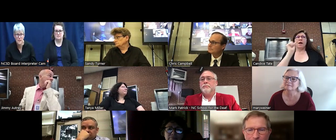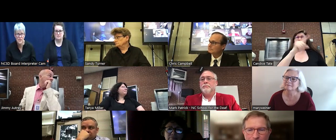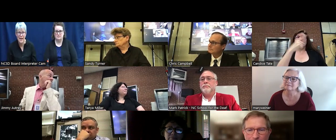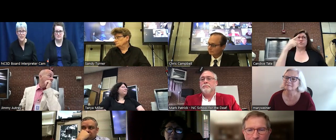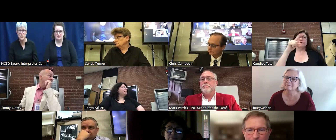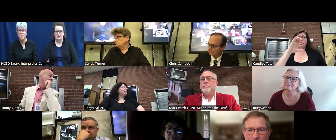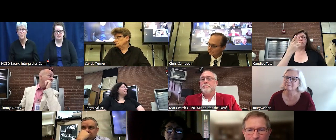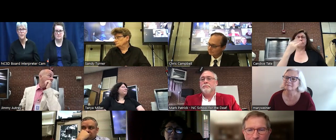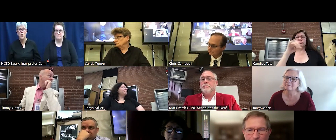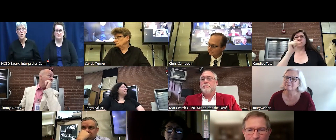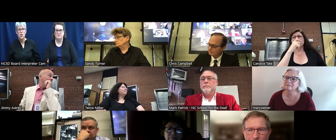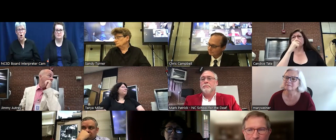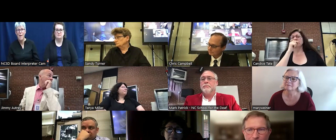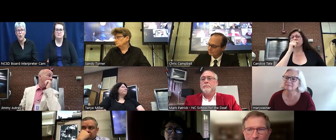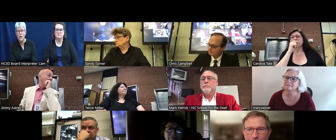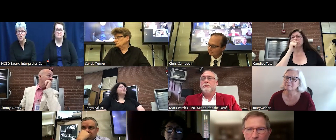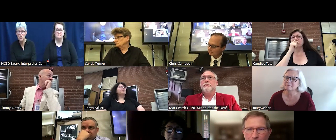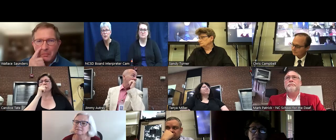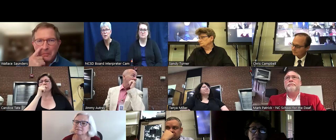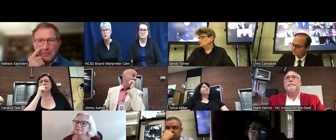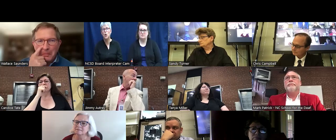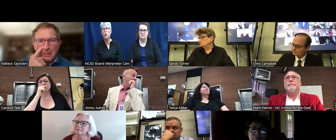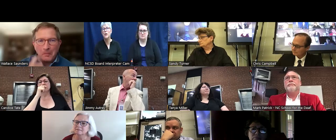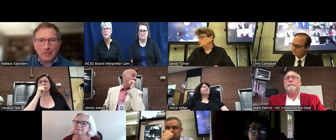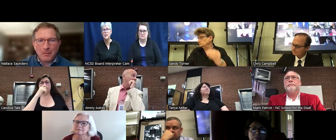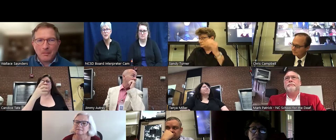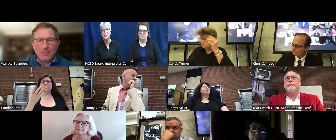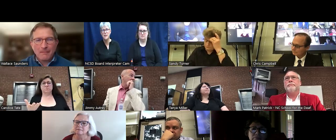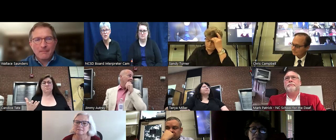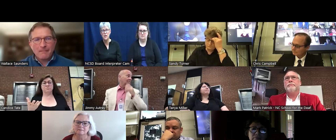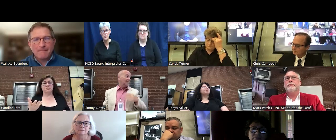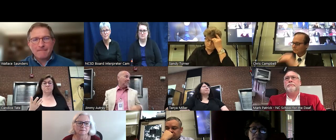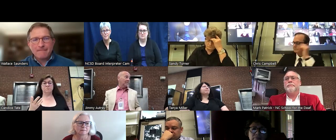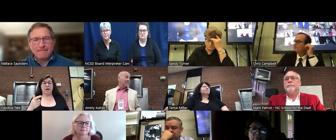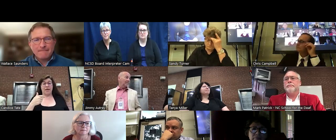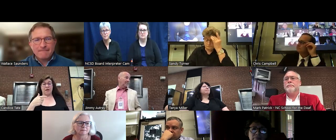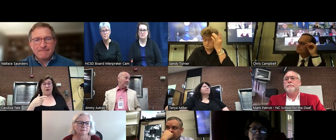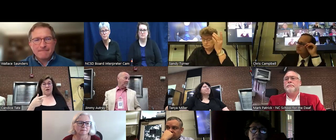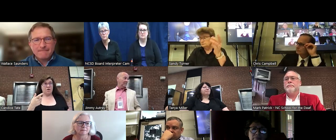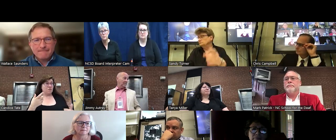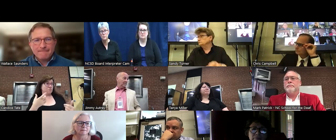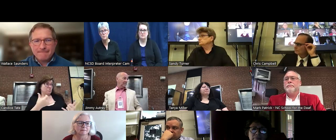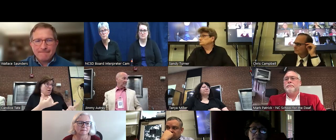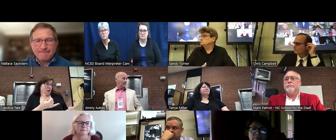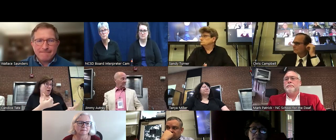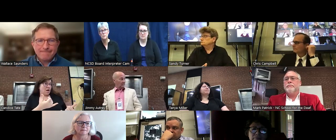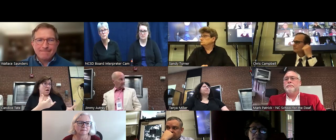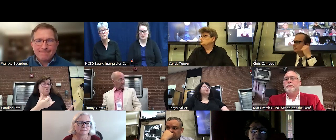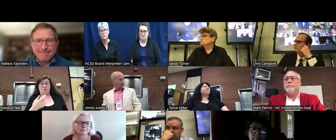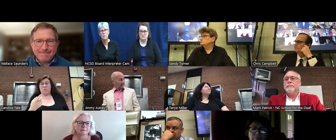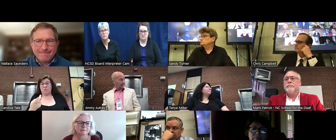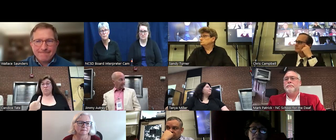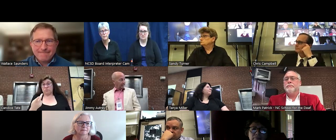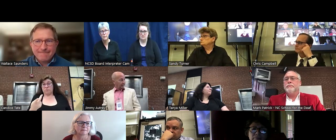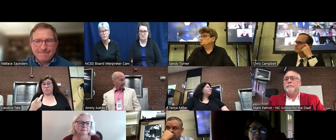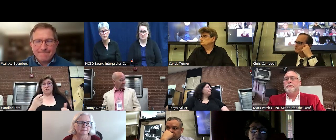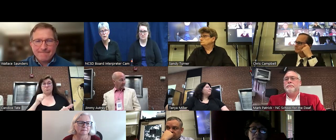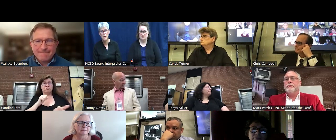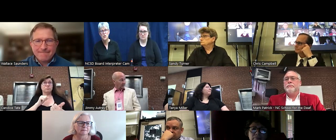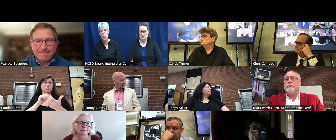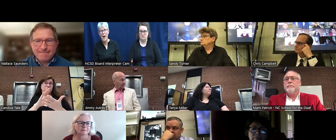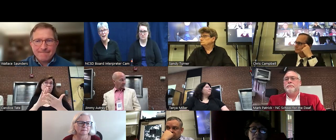This is Candace. So my question to Chris is this.